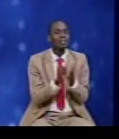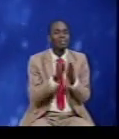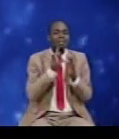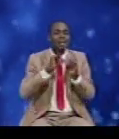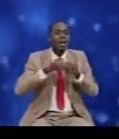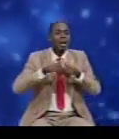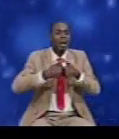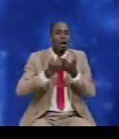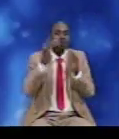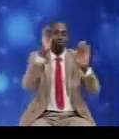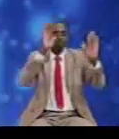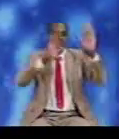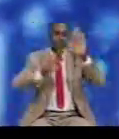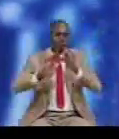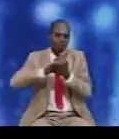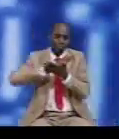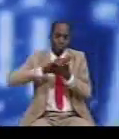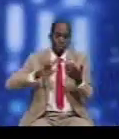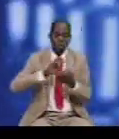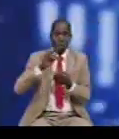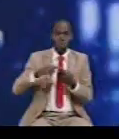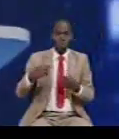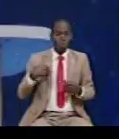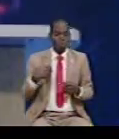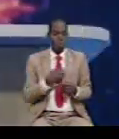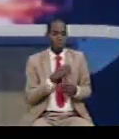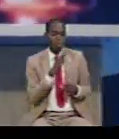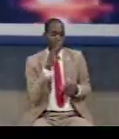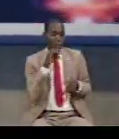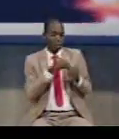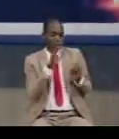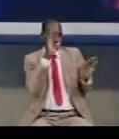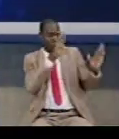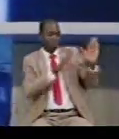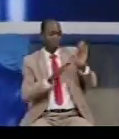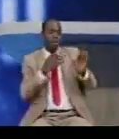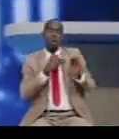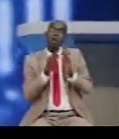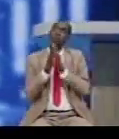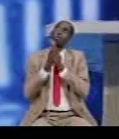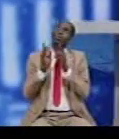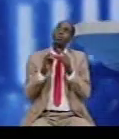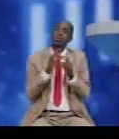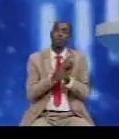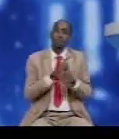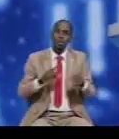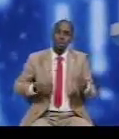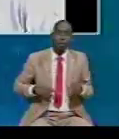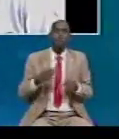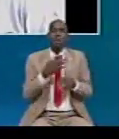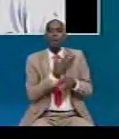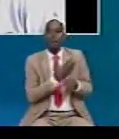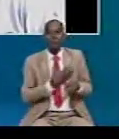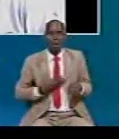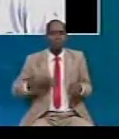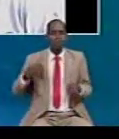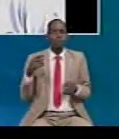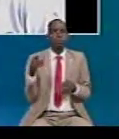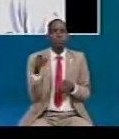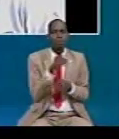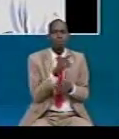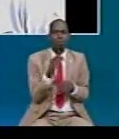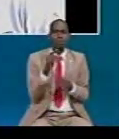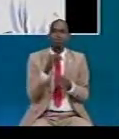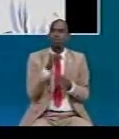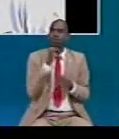clears when you've been in trouble. And then you see, it's because I've not obeyed, I've not responded properly to the word